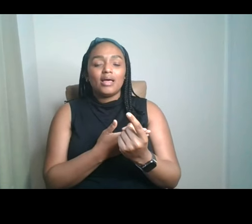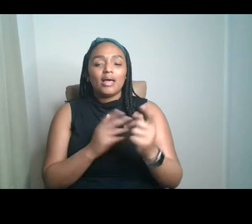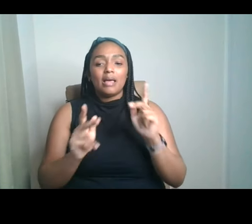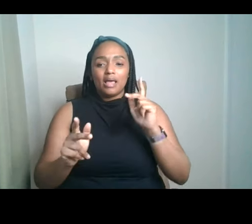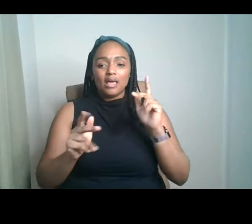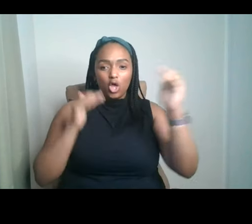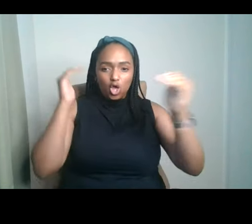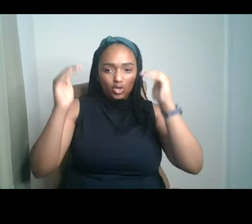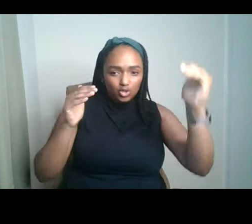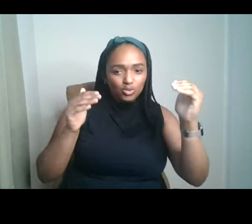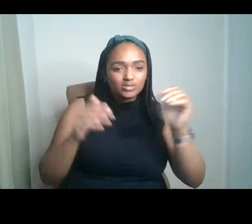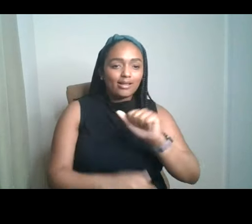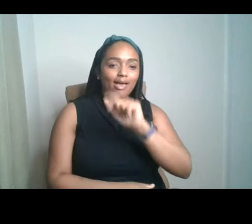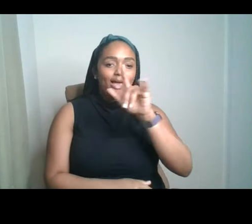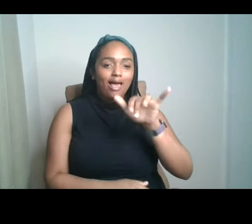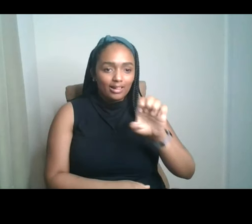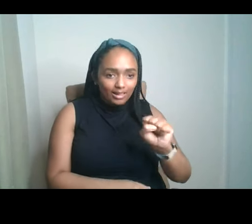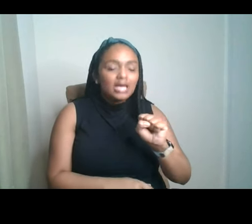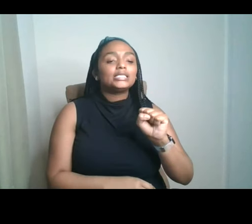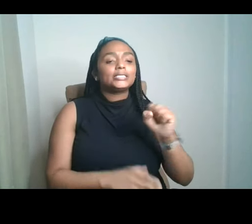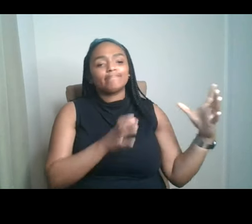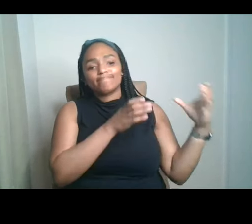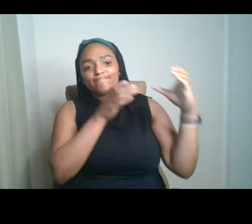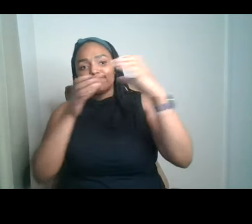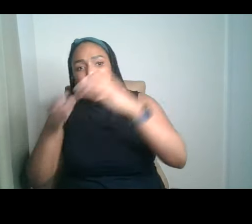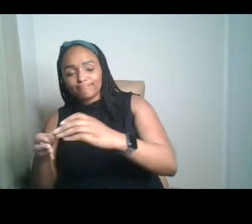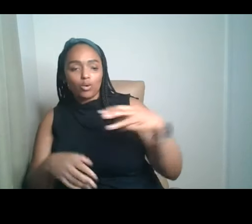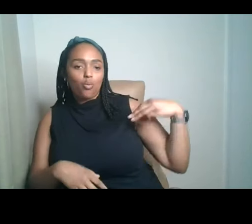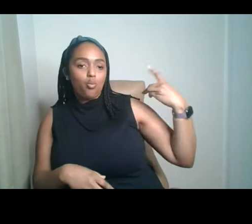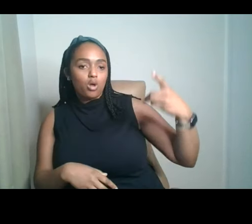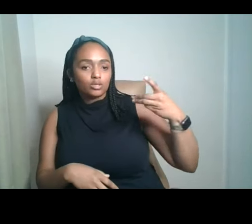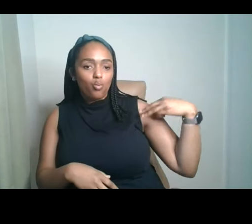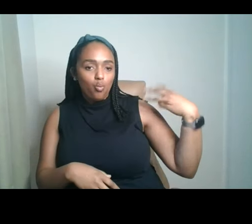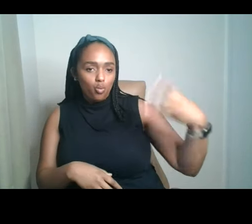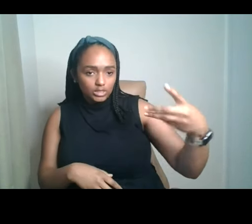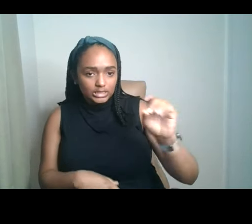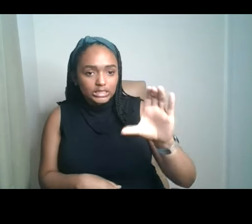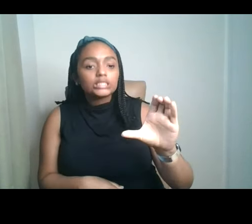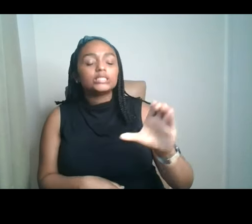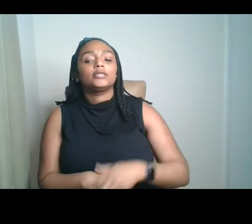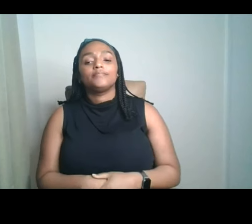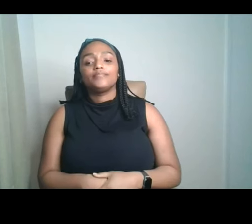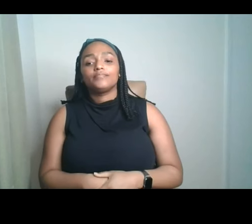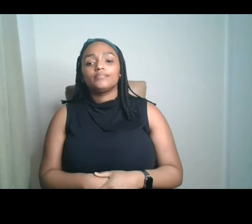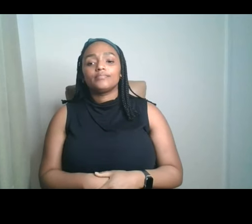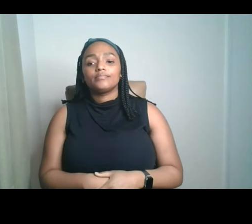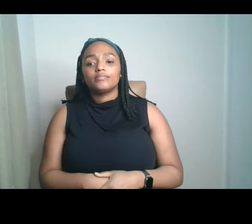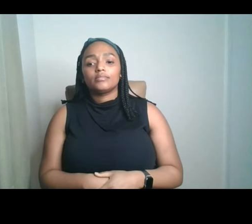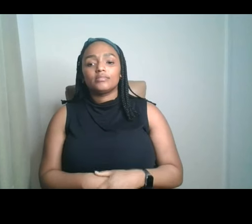the invitation of Senator Jeff Merkley from Oregon. And we walked the halls of the